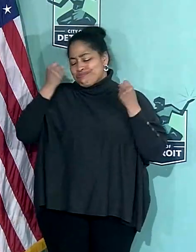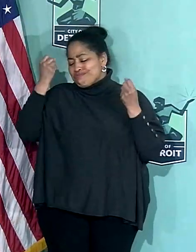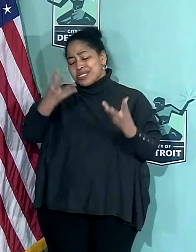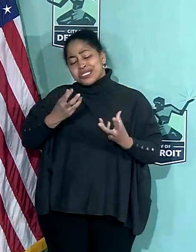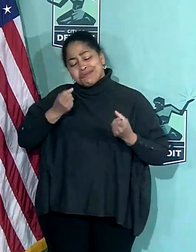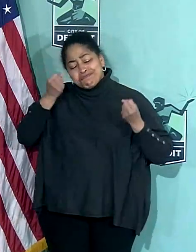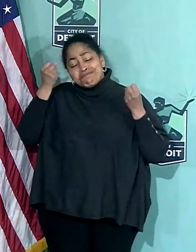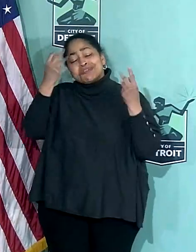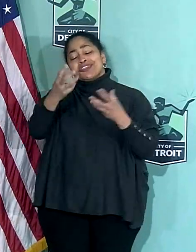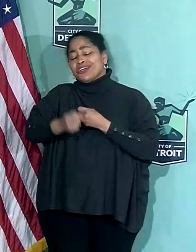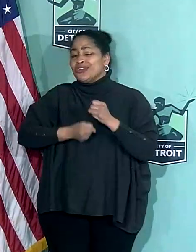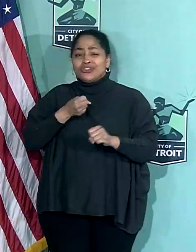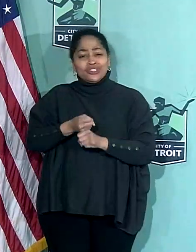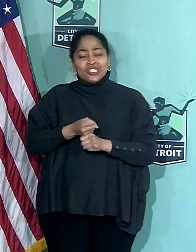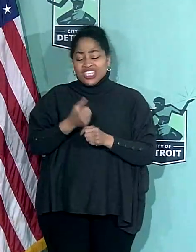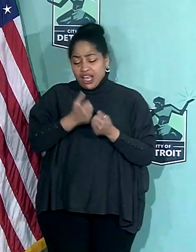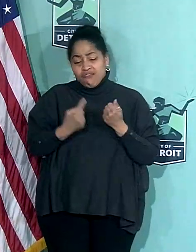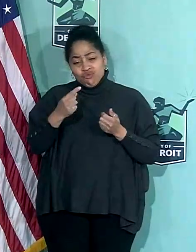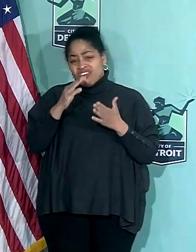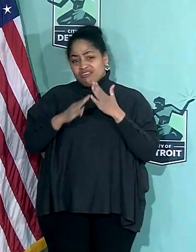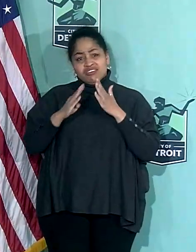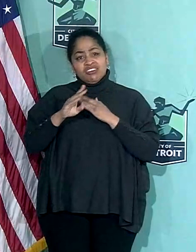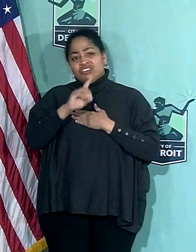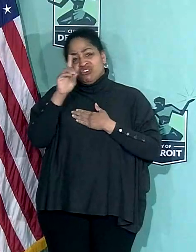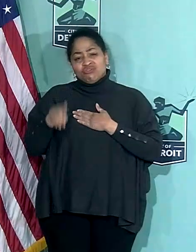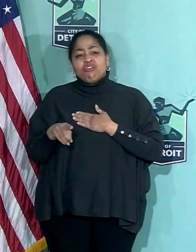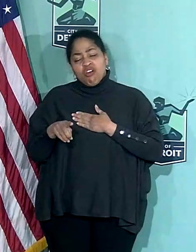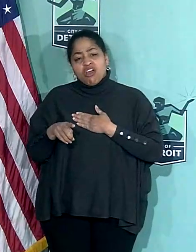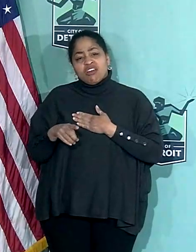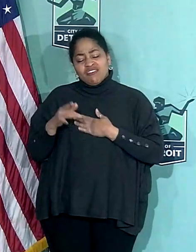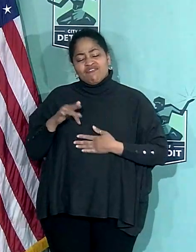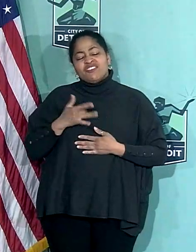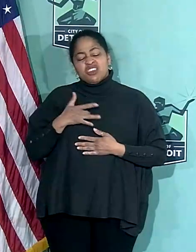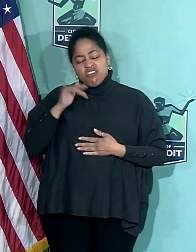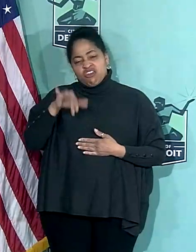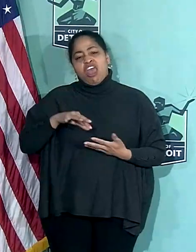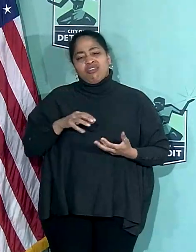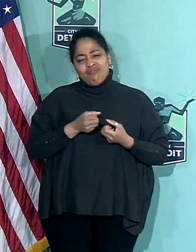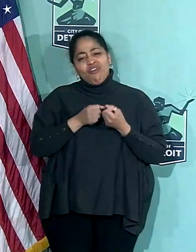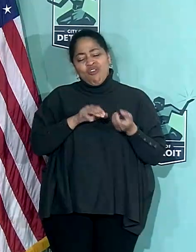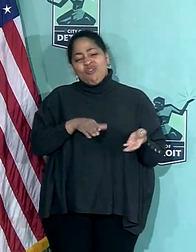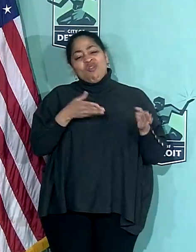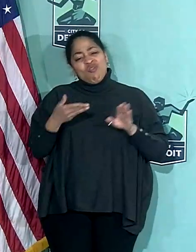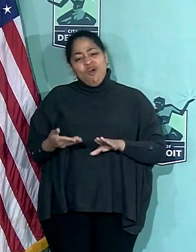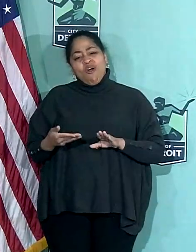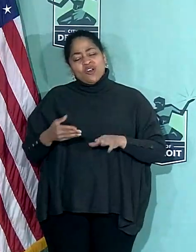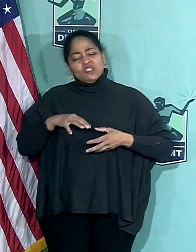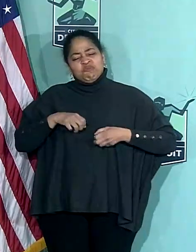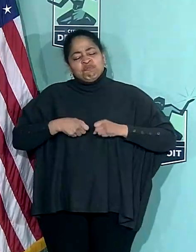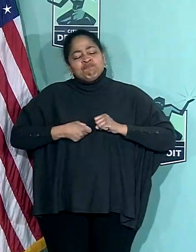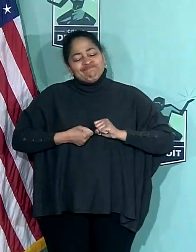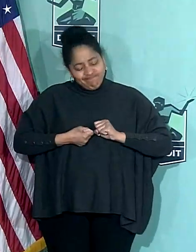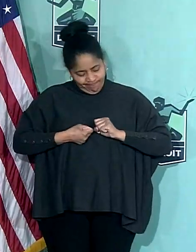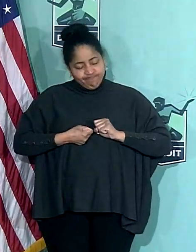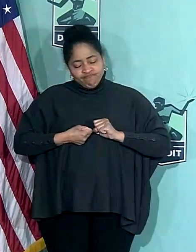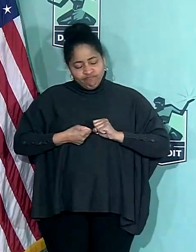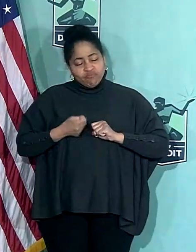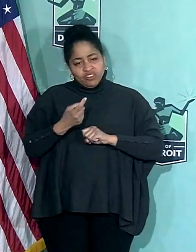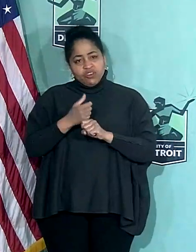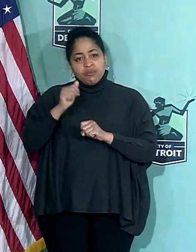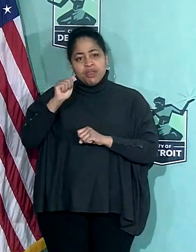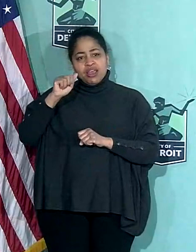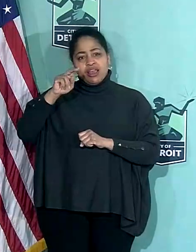years, and everybody in the city feels the loss of Antoinette from our